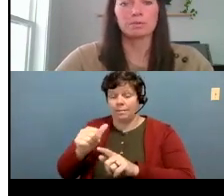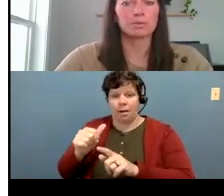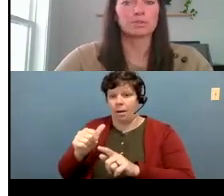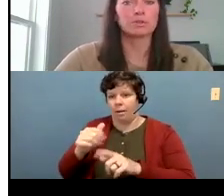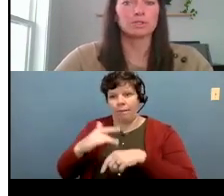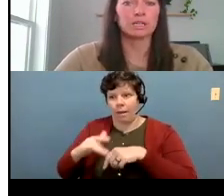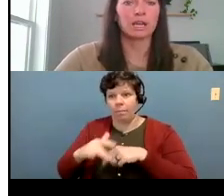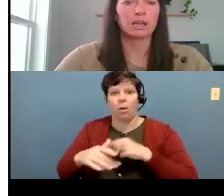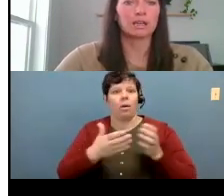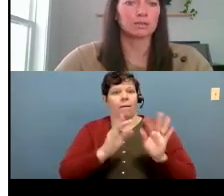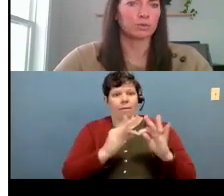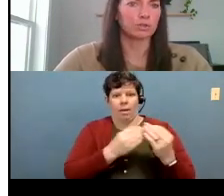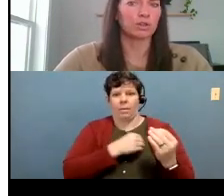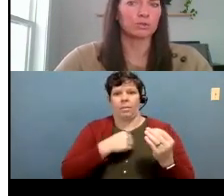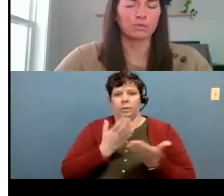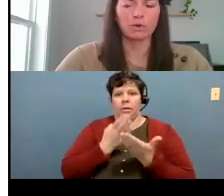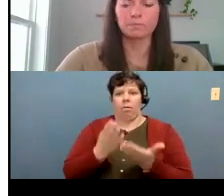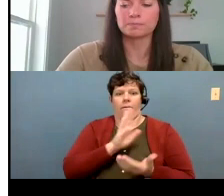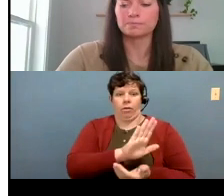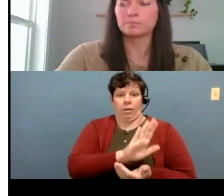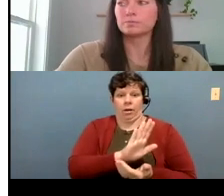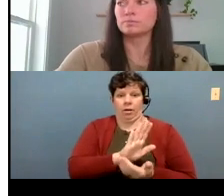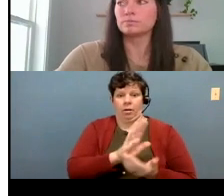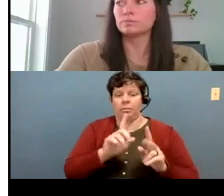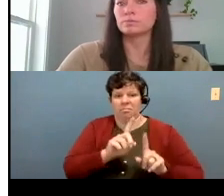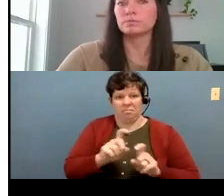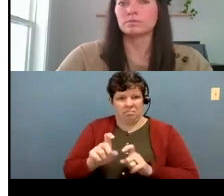family members whose DNA is most useful.